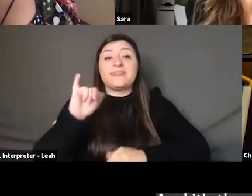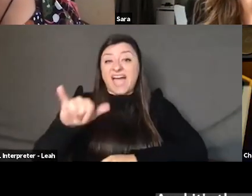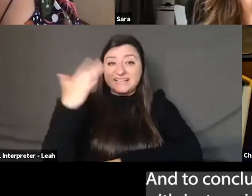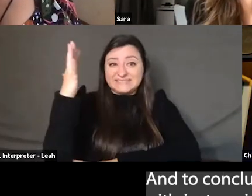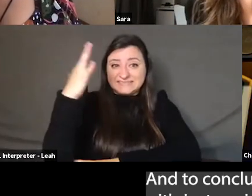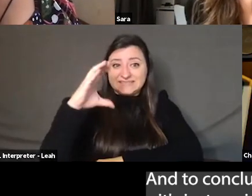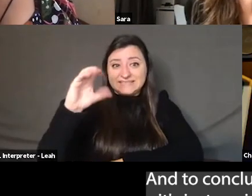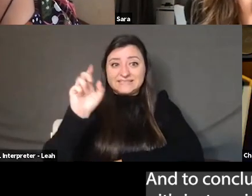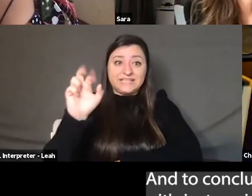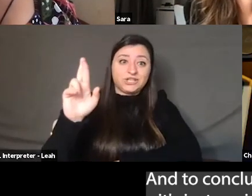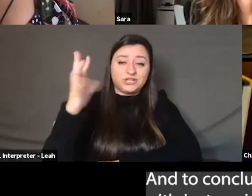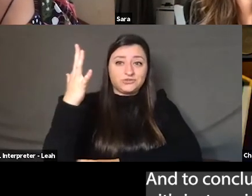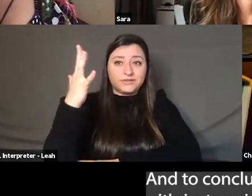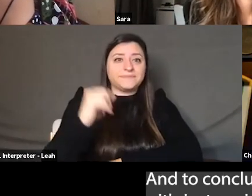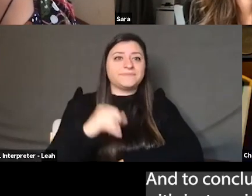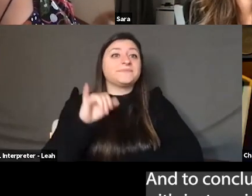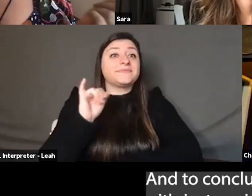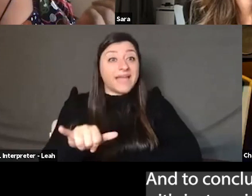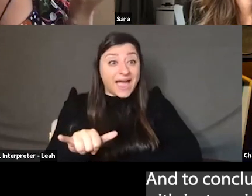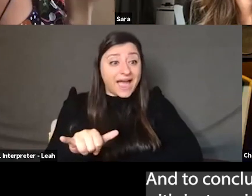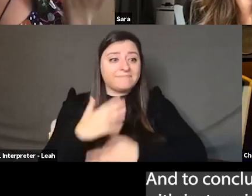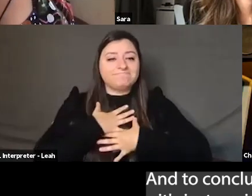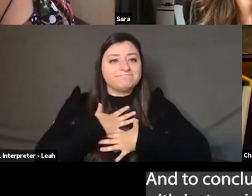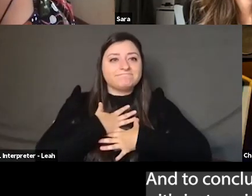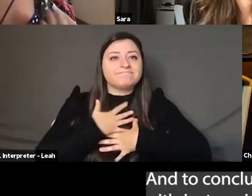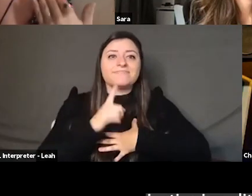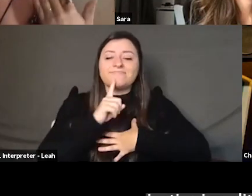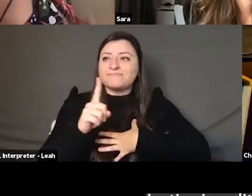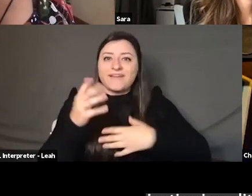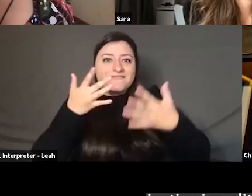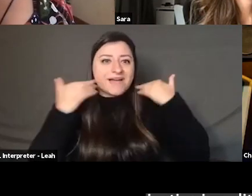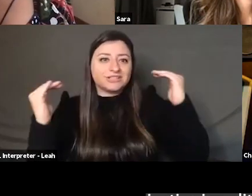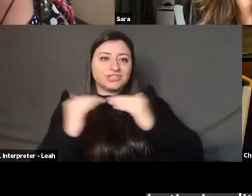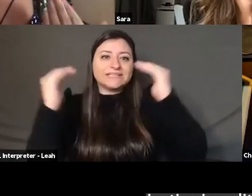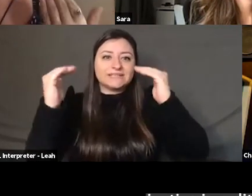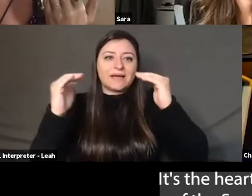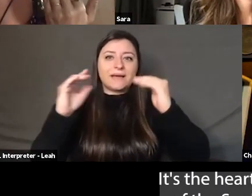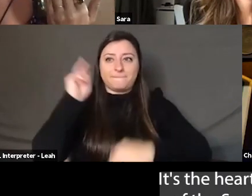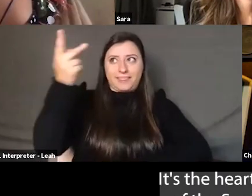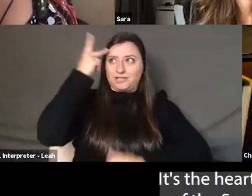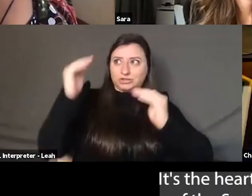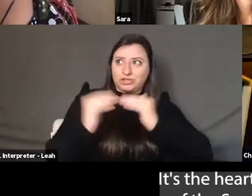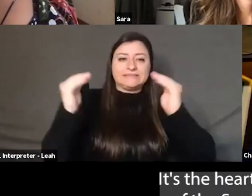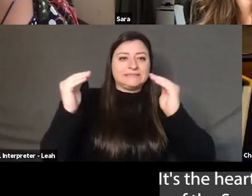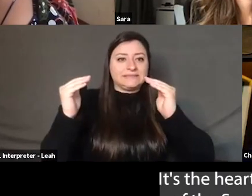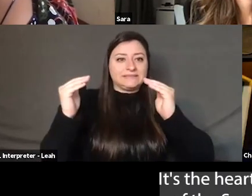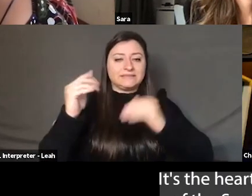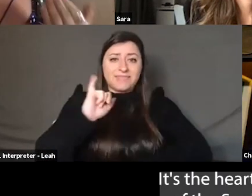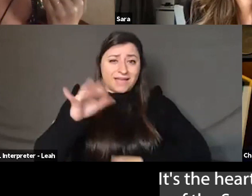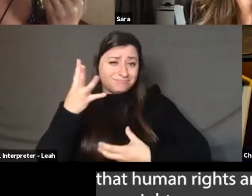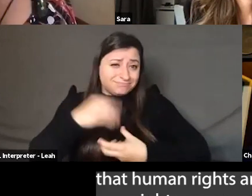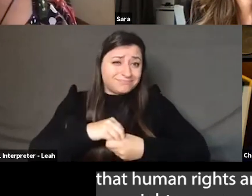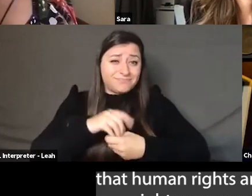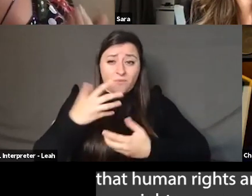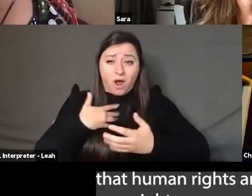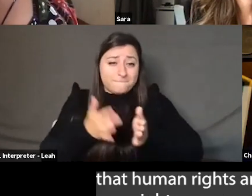tree. And to conclude on that, it's just environmental justice is political justice. It's the heart and soul of the slow factory